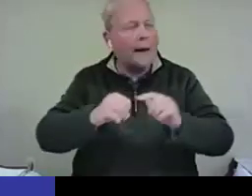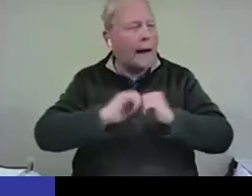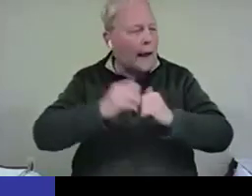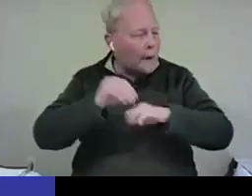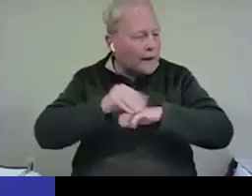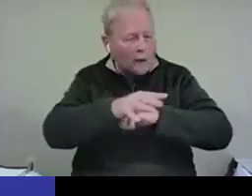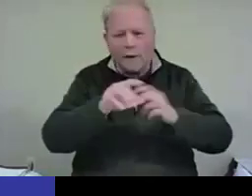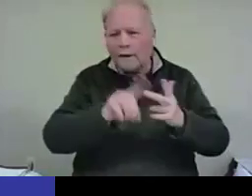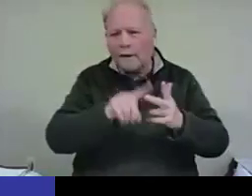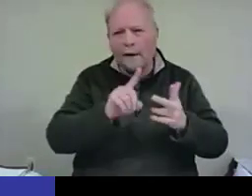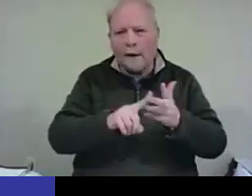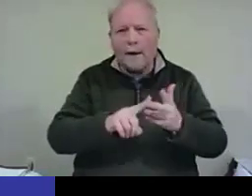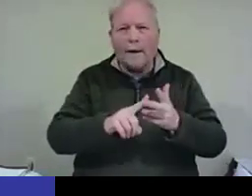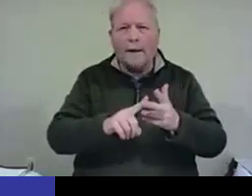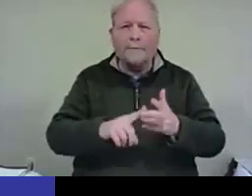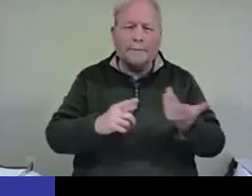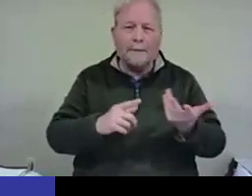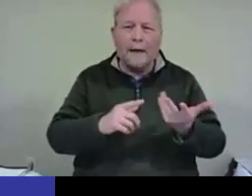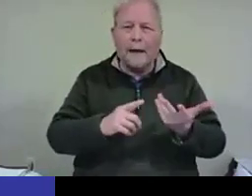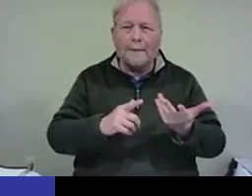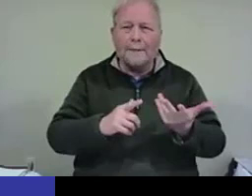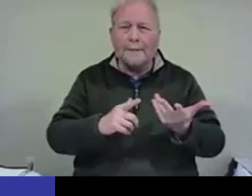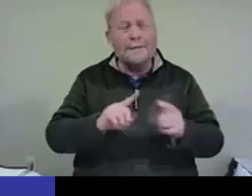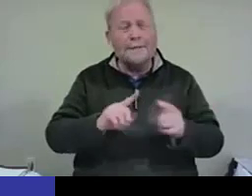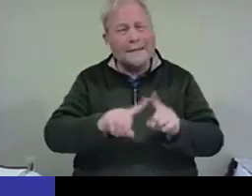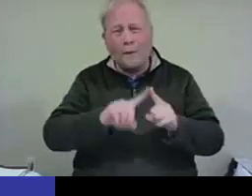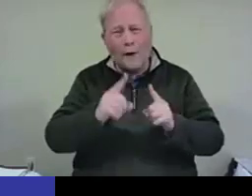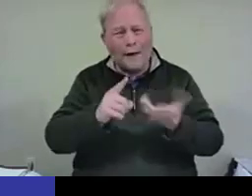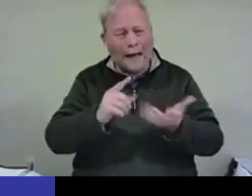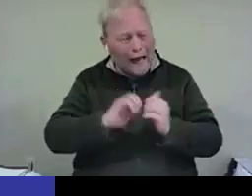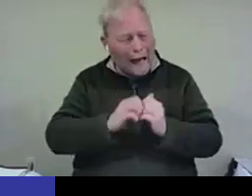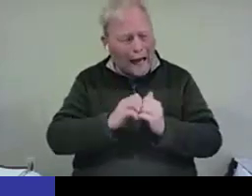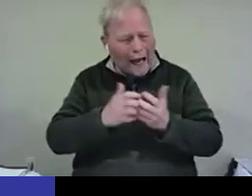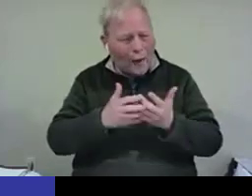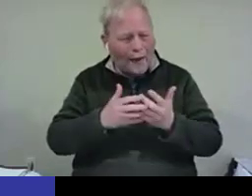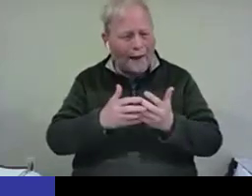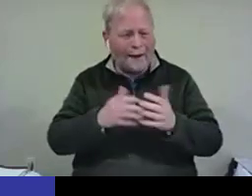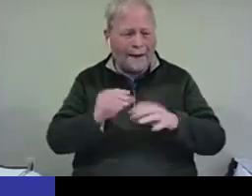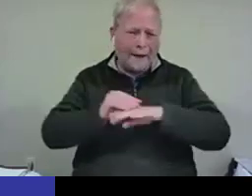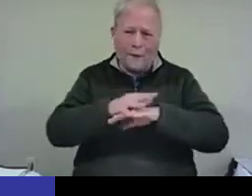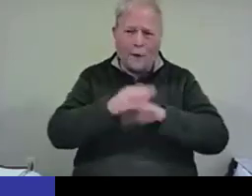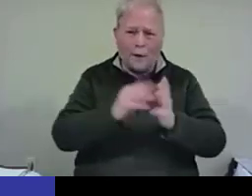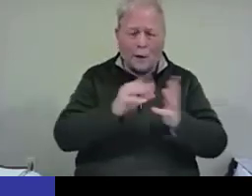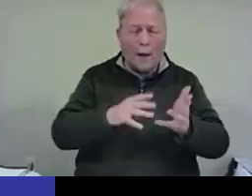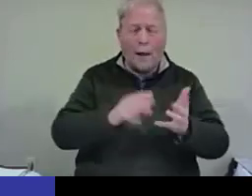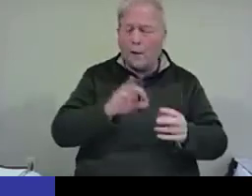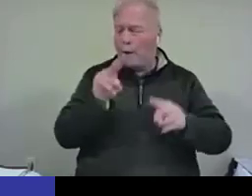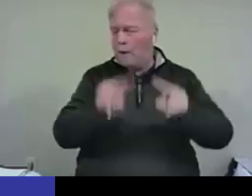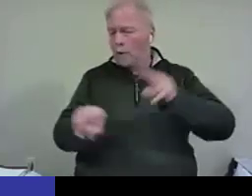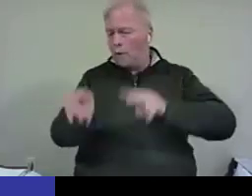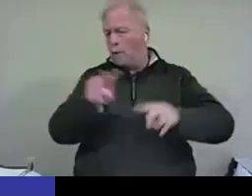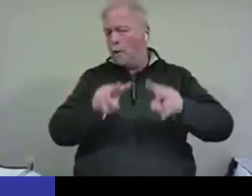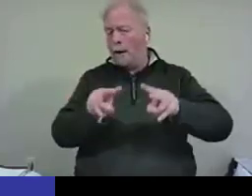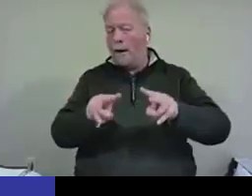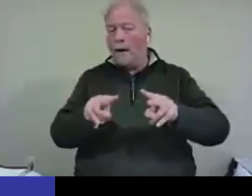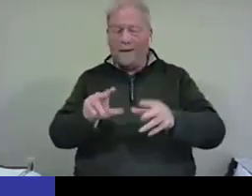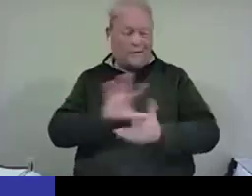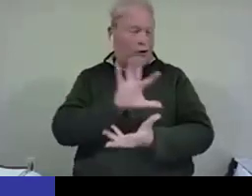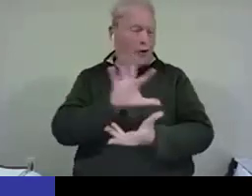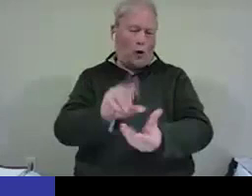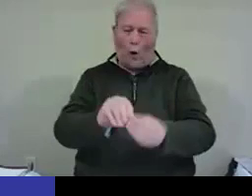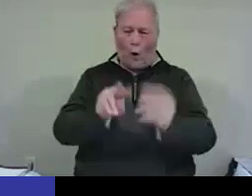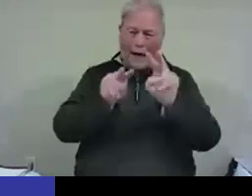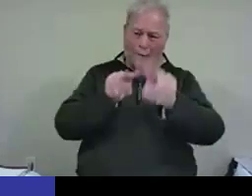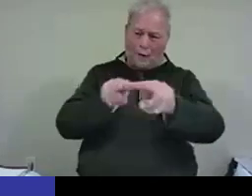student's behaviors. If you do really good, thorough observations and get a good sample, you can